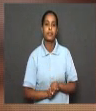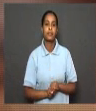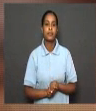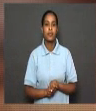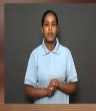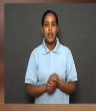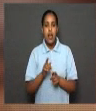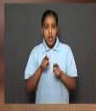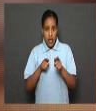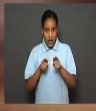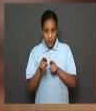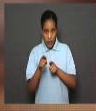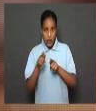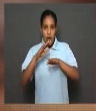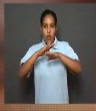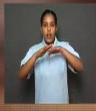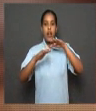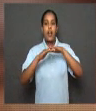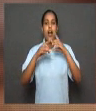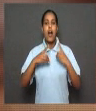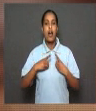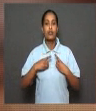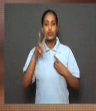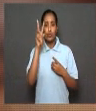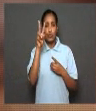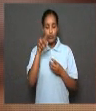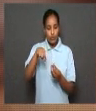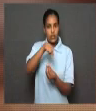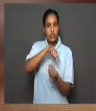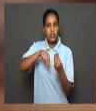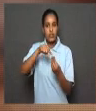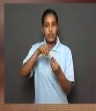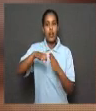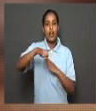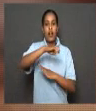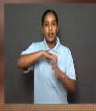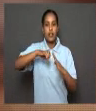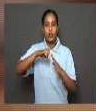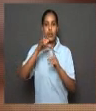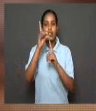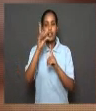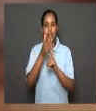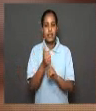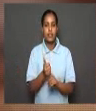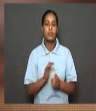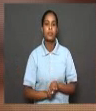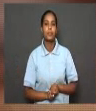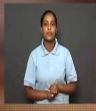A parallel overlap had two regions of electron density.